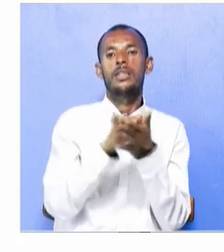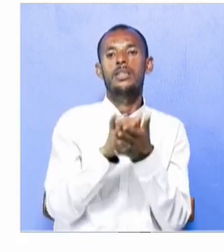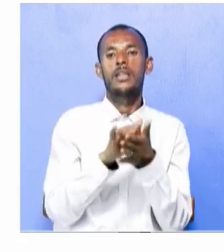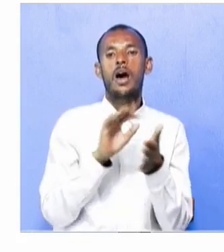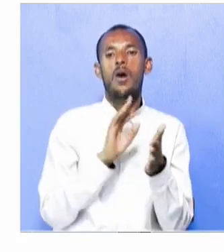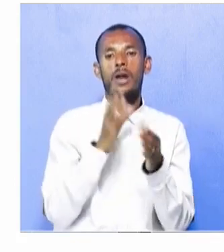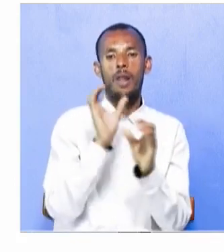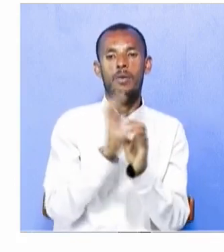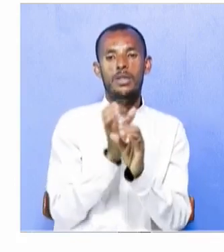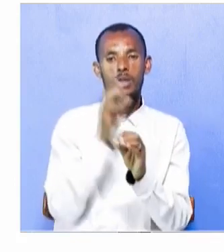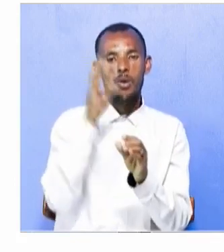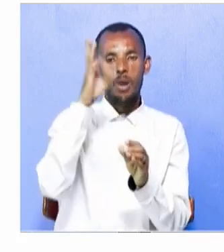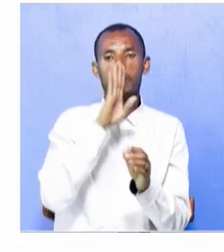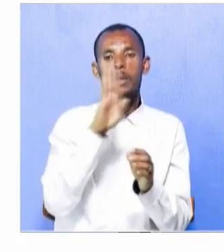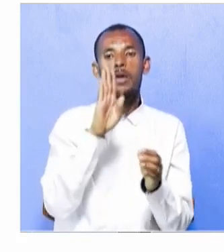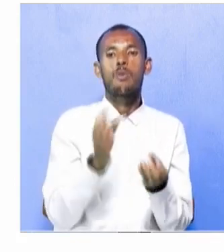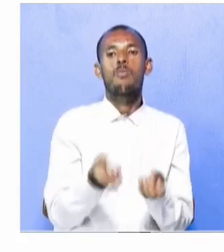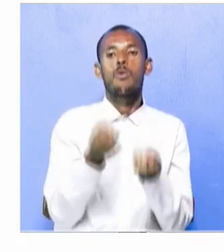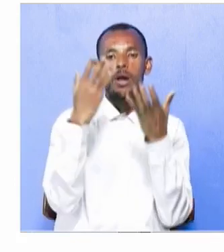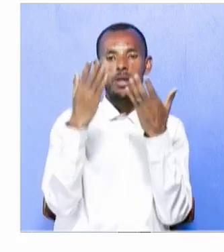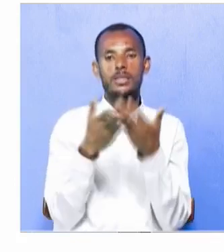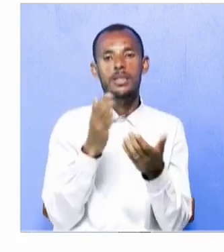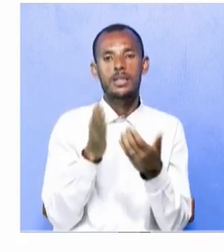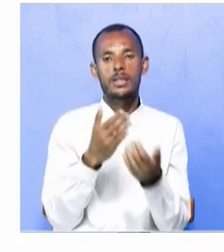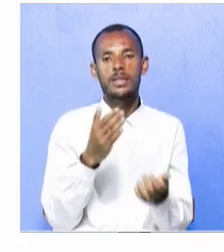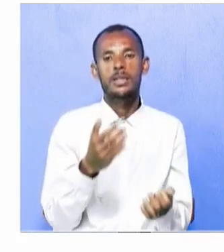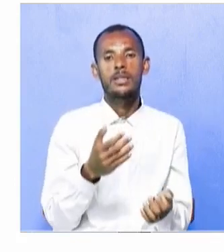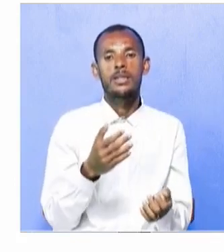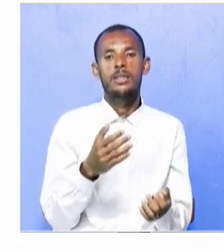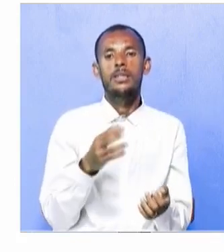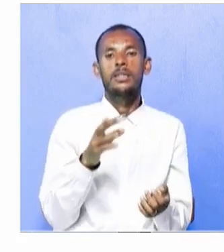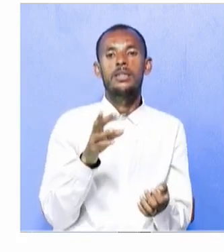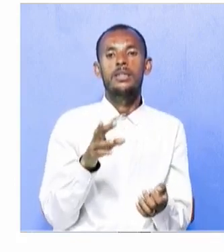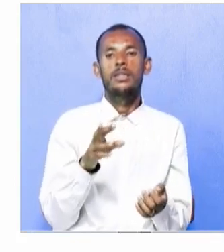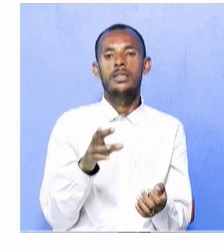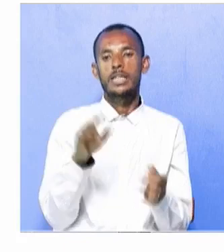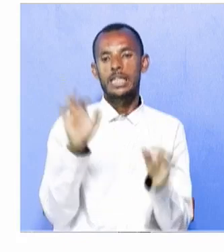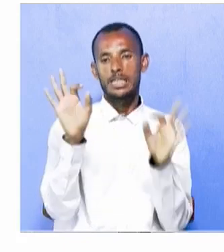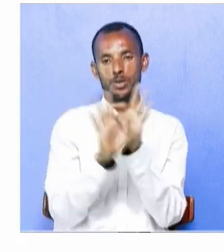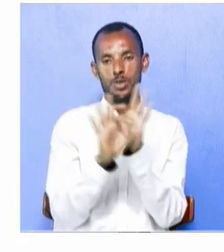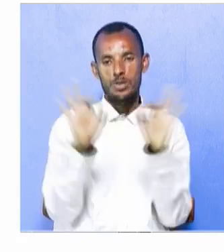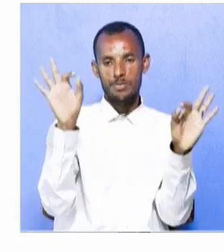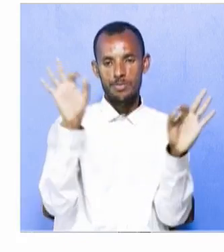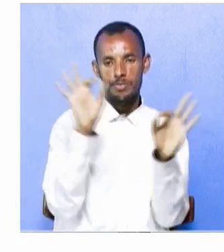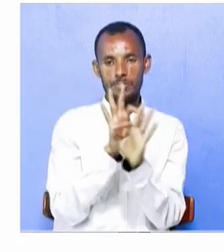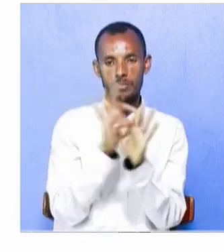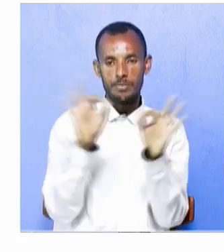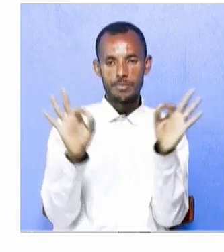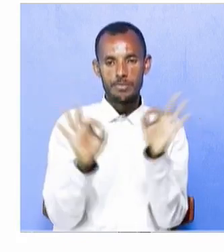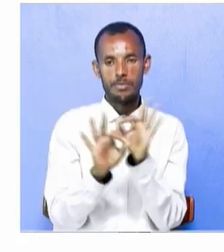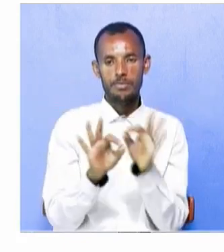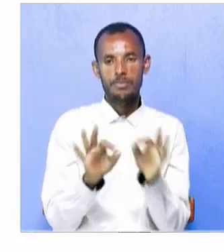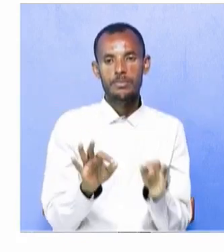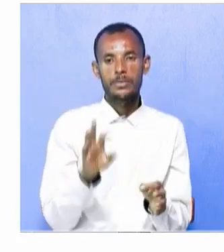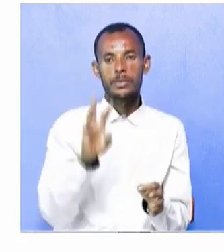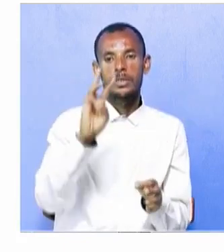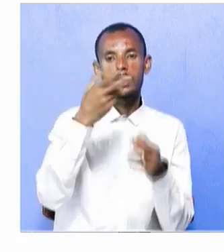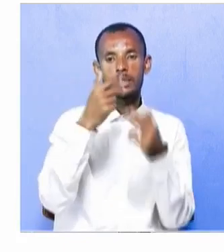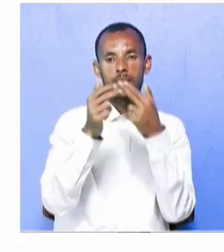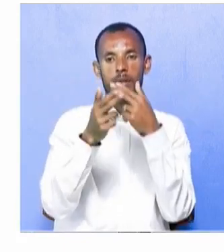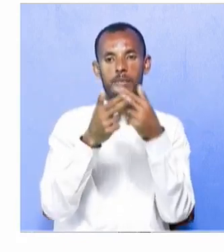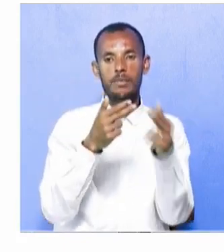our calculation will be more easier. So calculate or crisscross each of the equation. 6